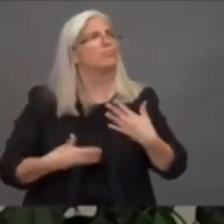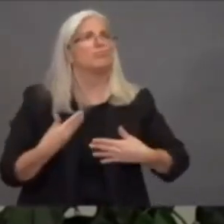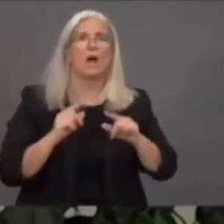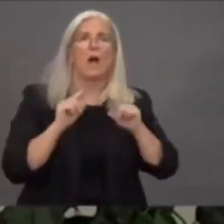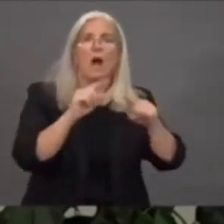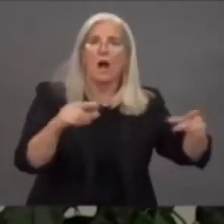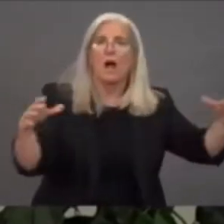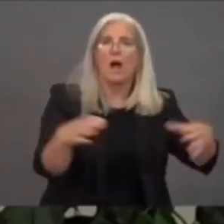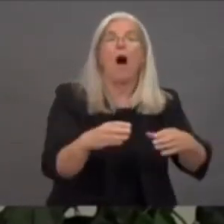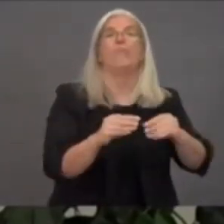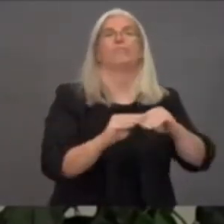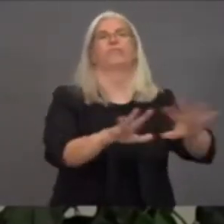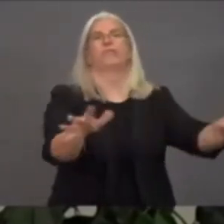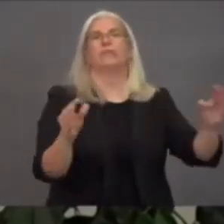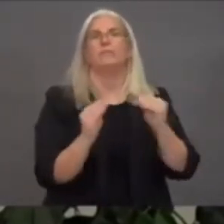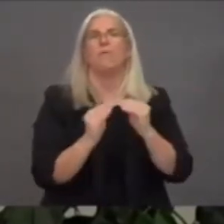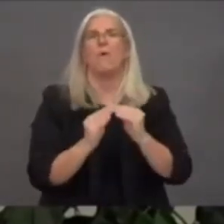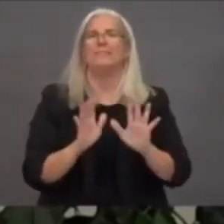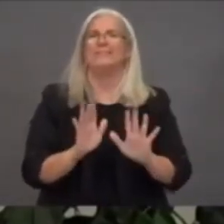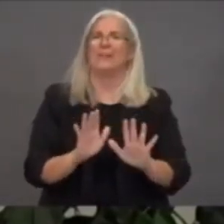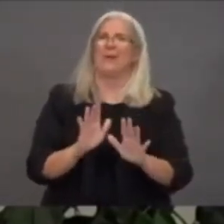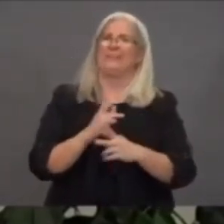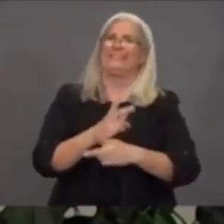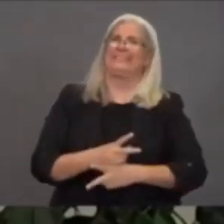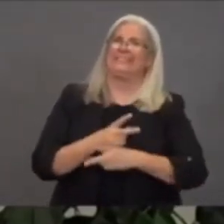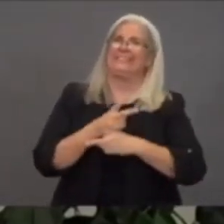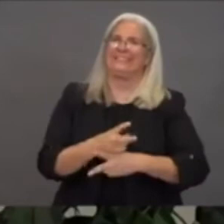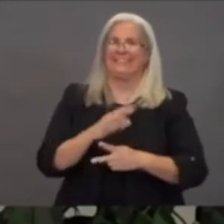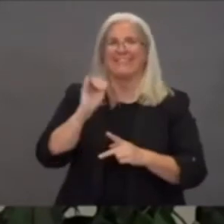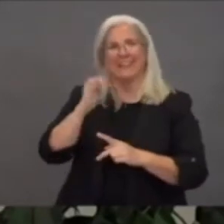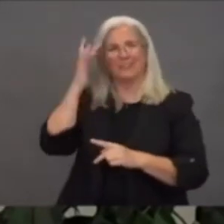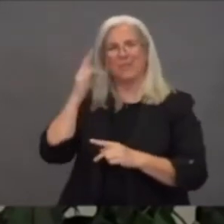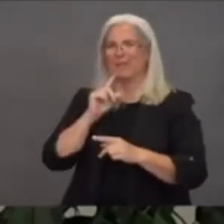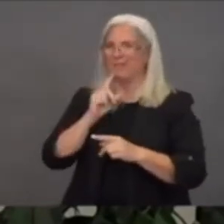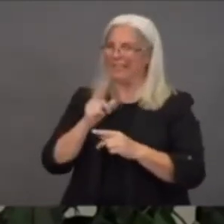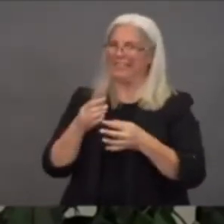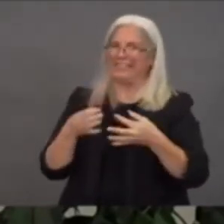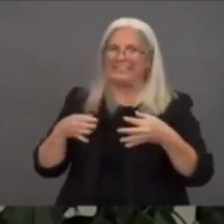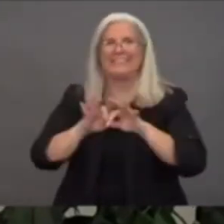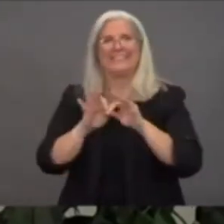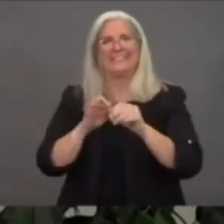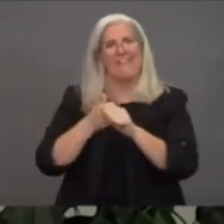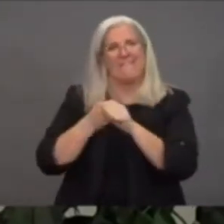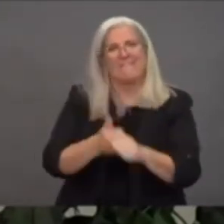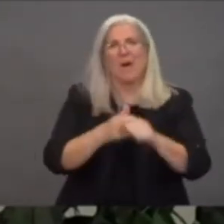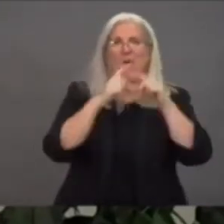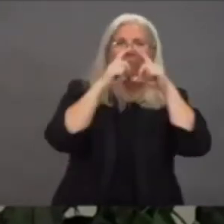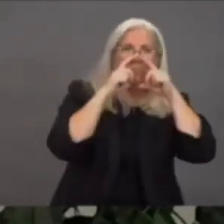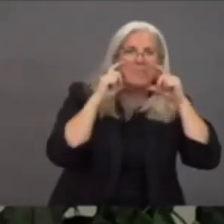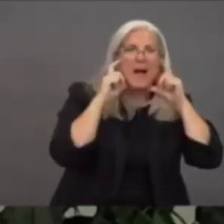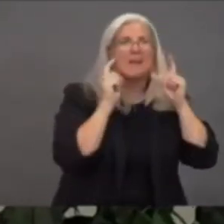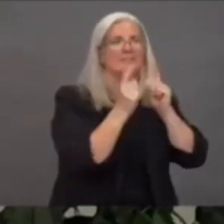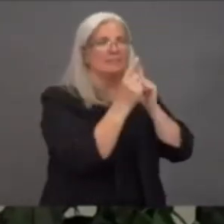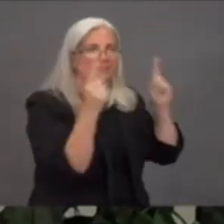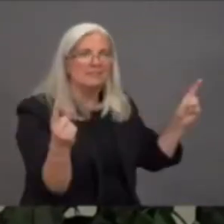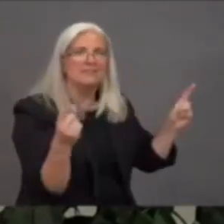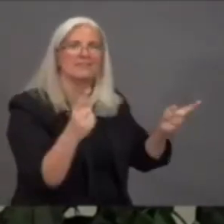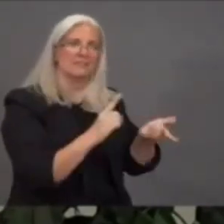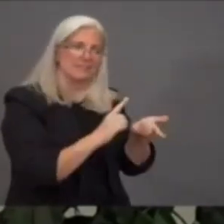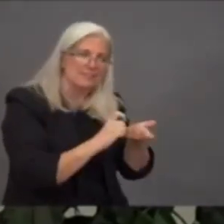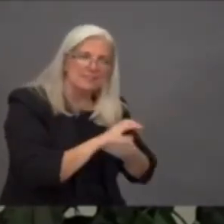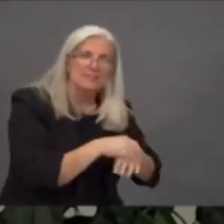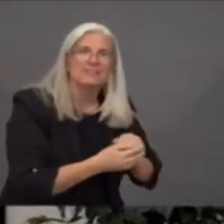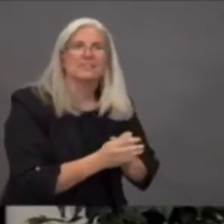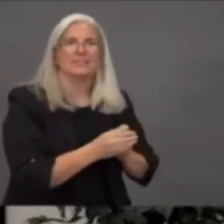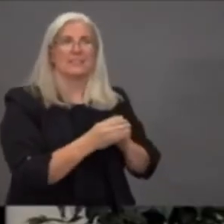that's why it's safest to sort of practice all the measures that we've been talking about, which include the face coverings and the distancing and being outside as much as